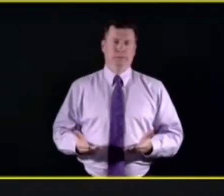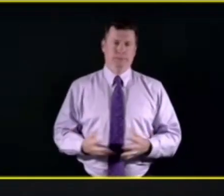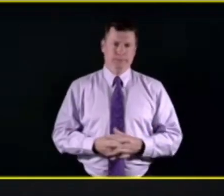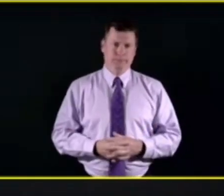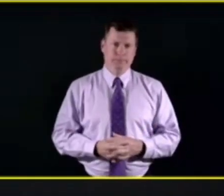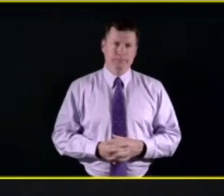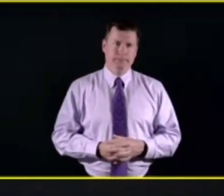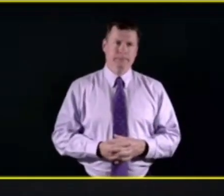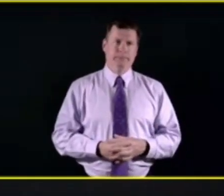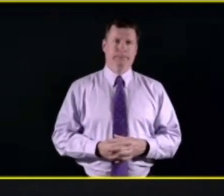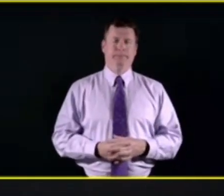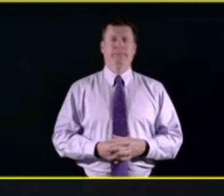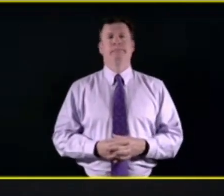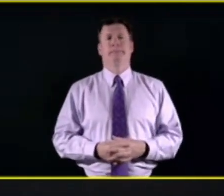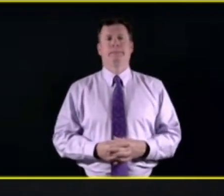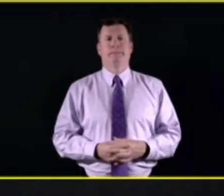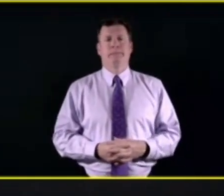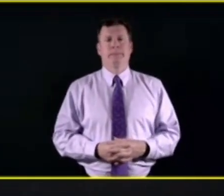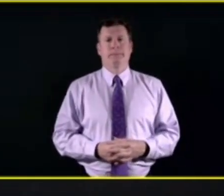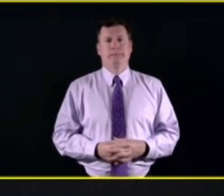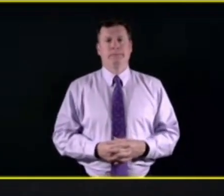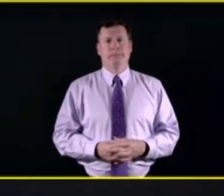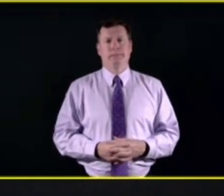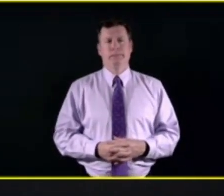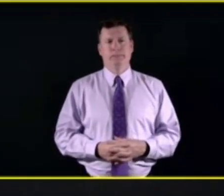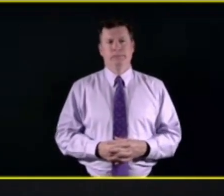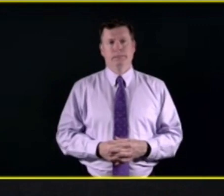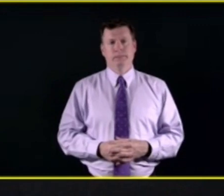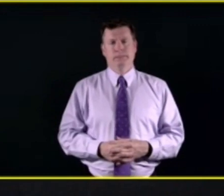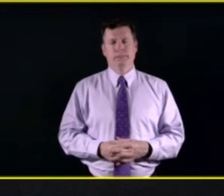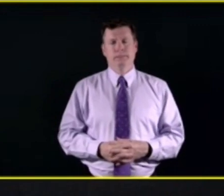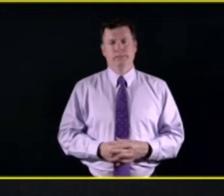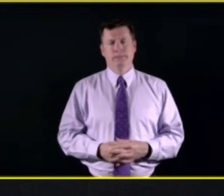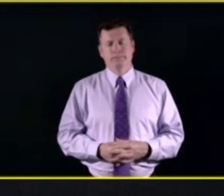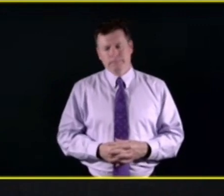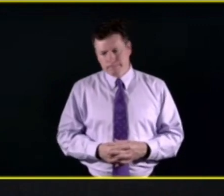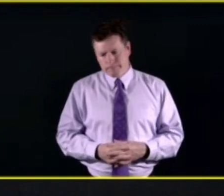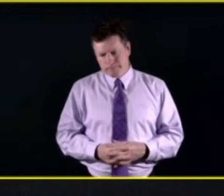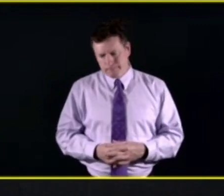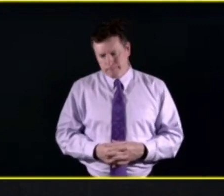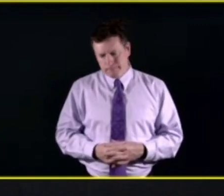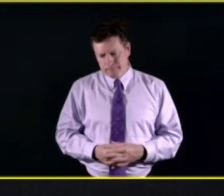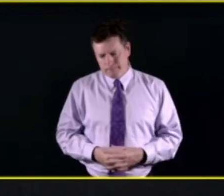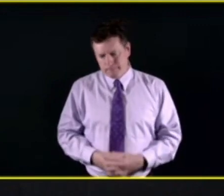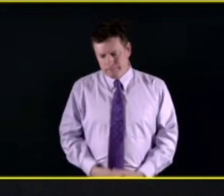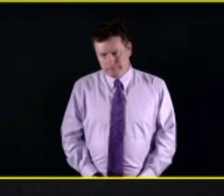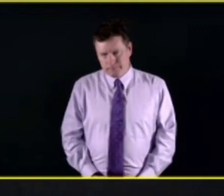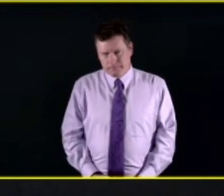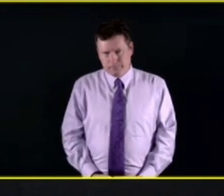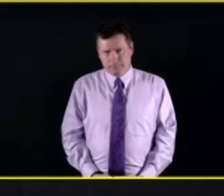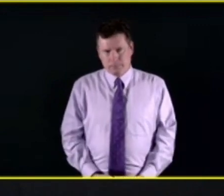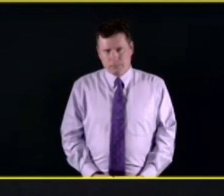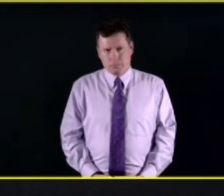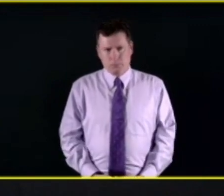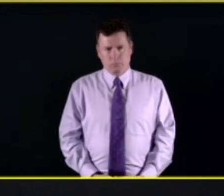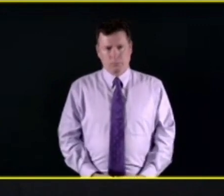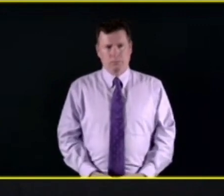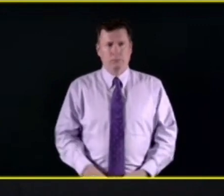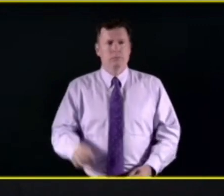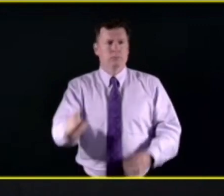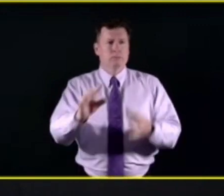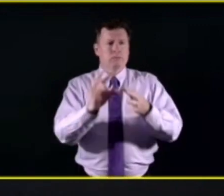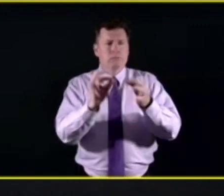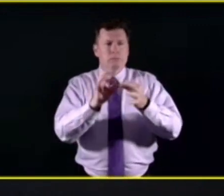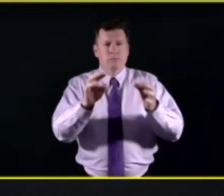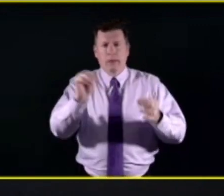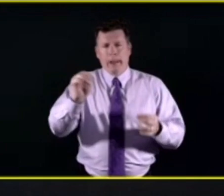To clarify your answer to Jeremy Moore from Citi concerning the nature of the mRNA virus,